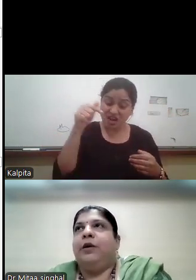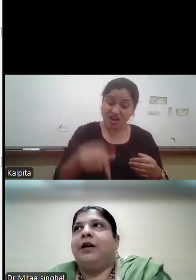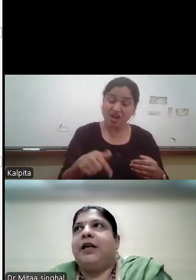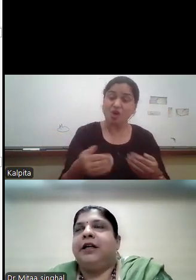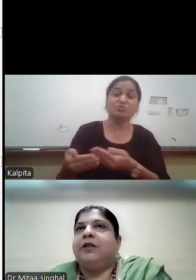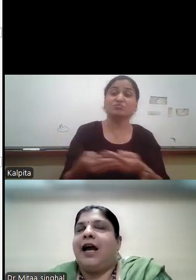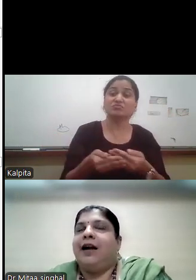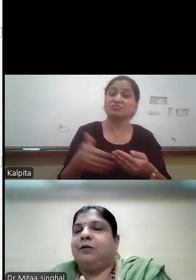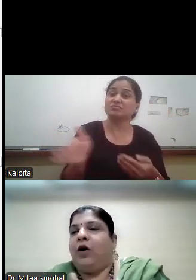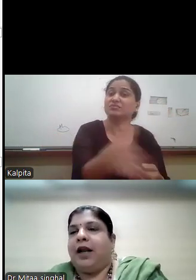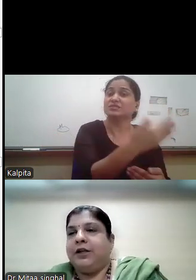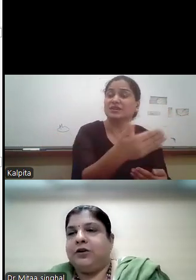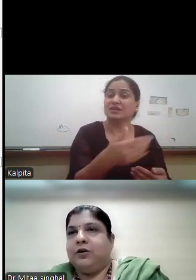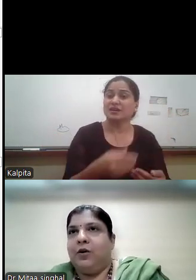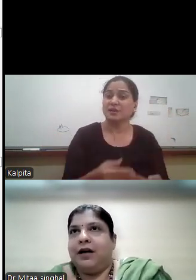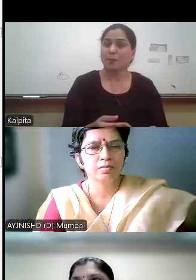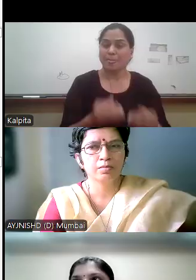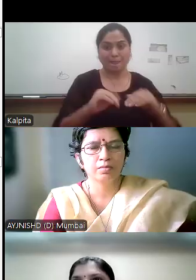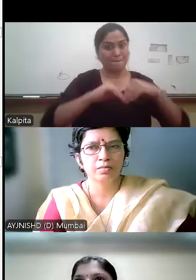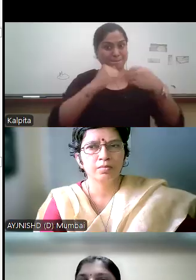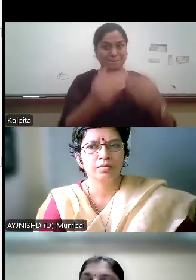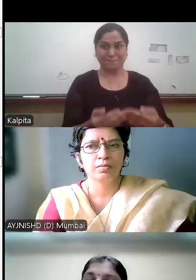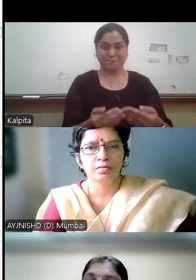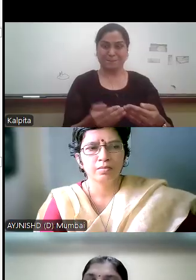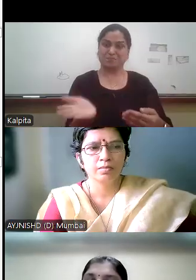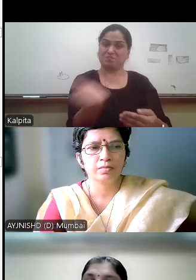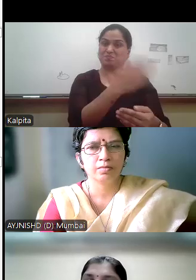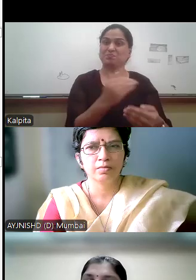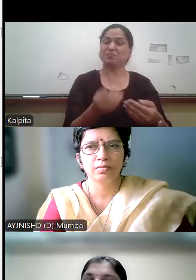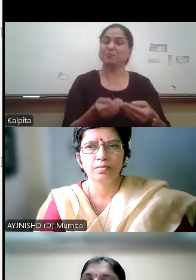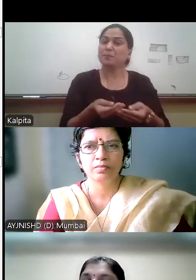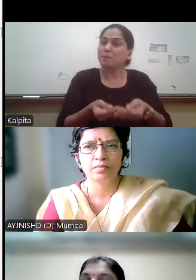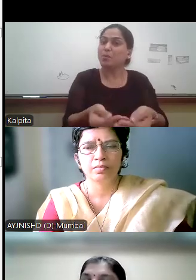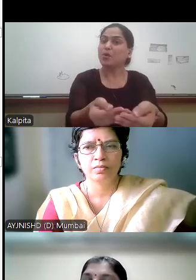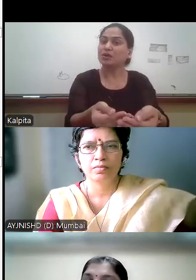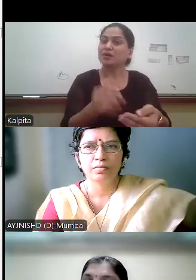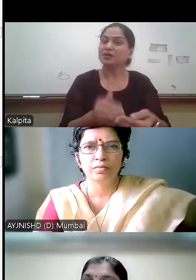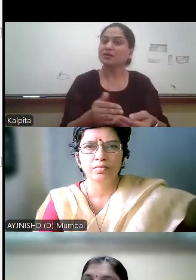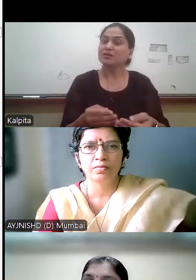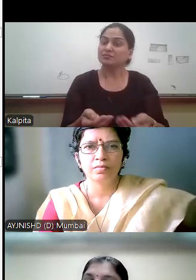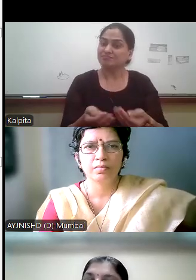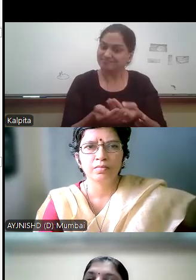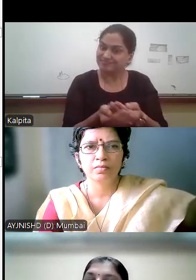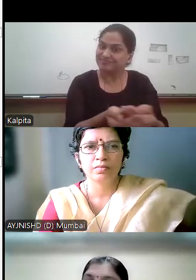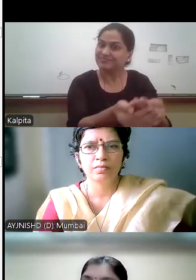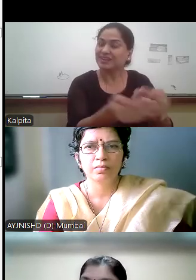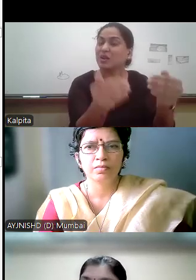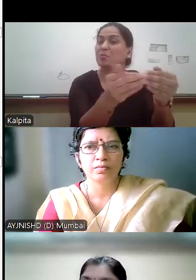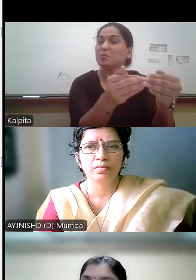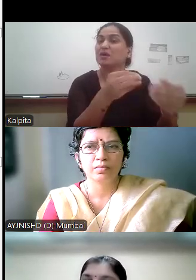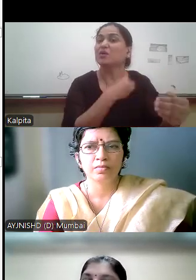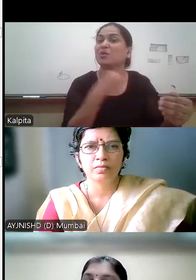the moment a preterm child was born, I used to go and counsel the doctors and tell them, you have to refer them early to